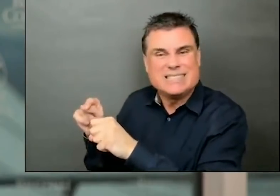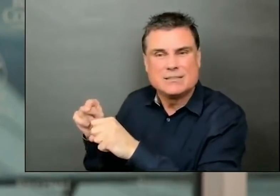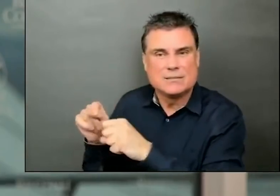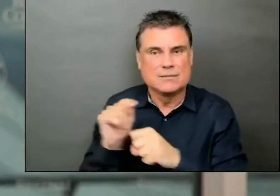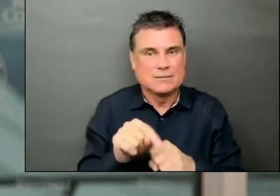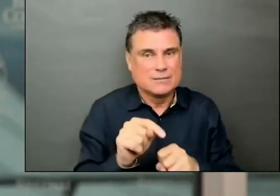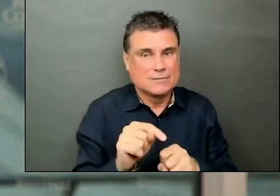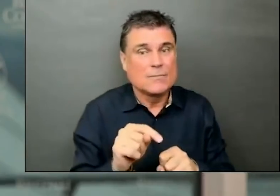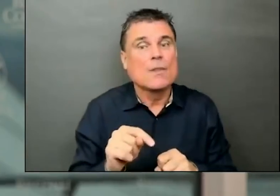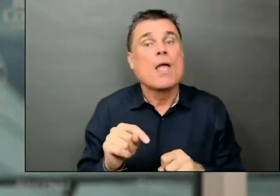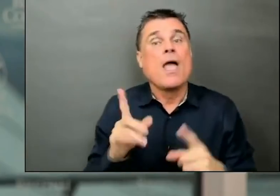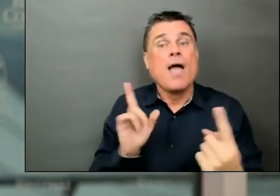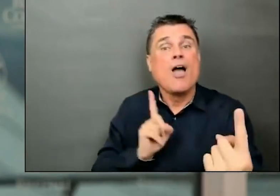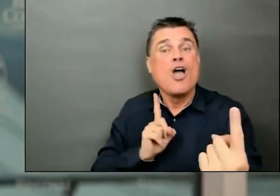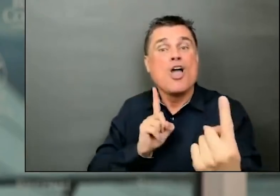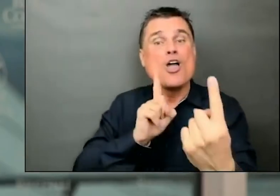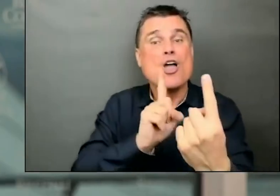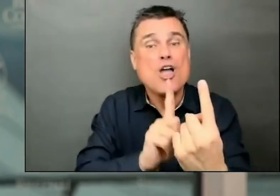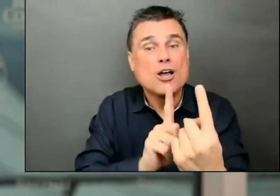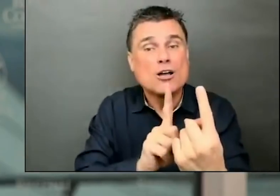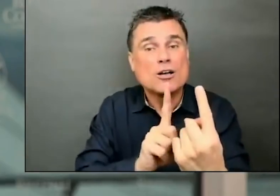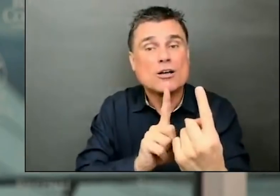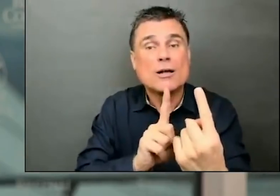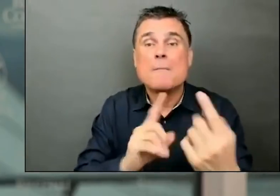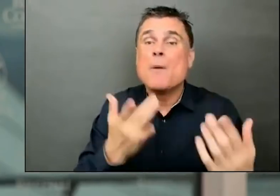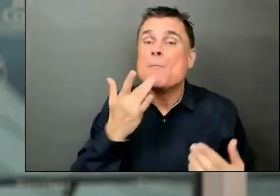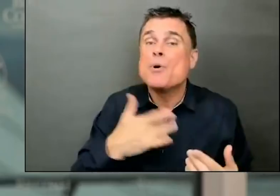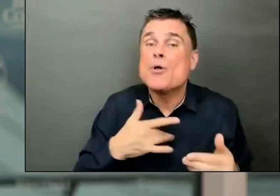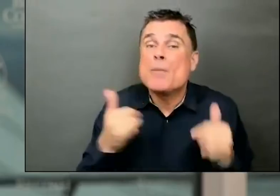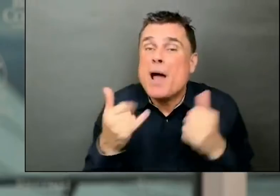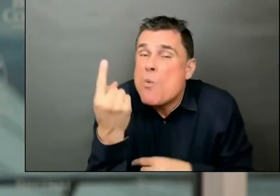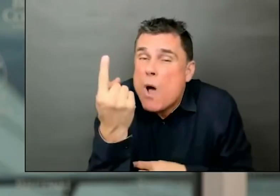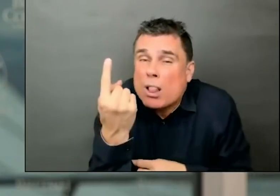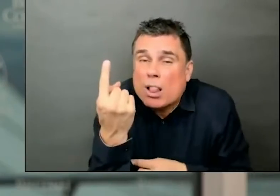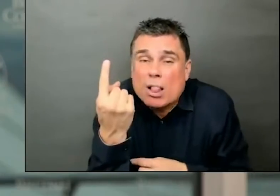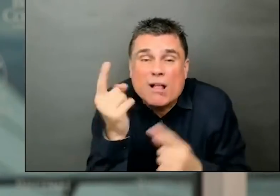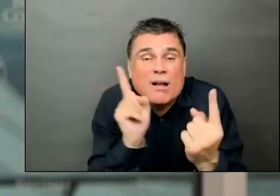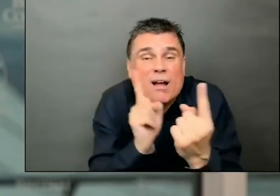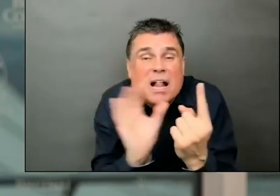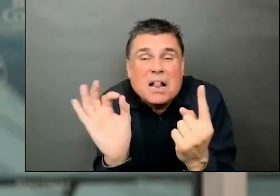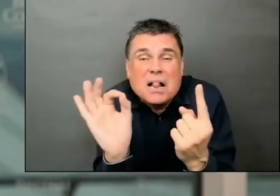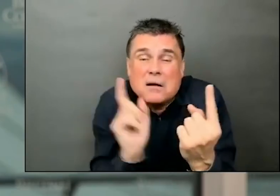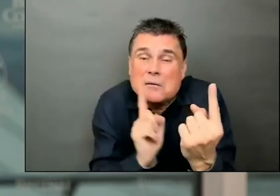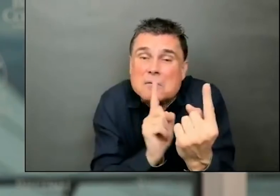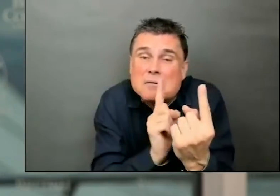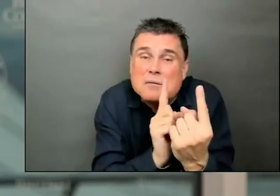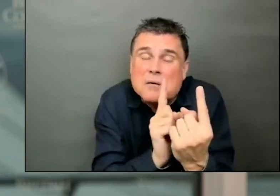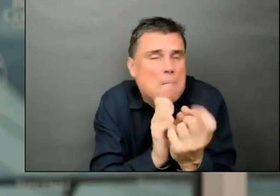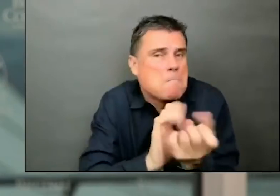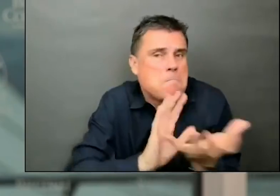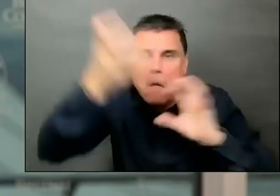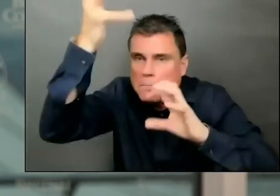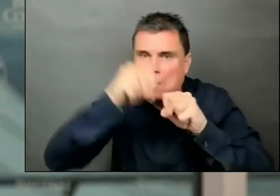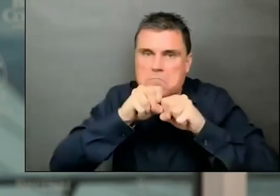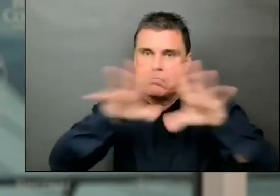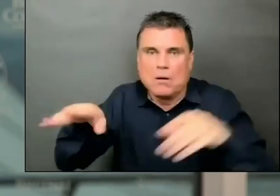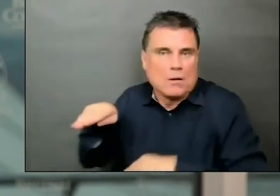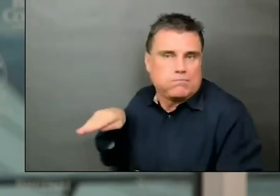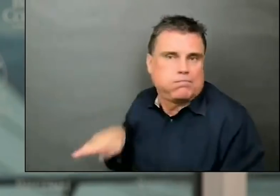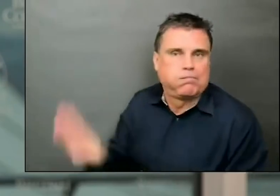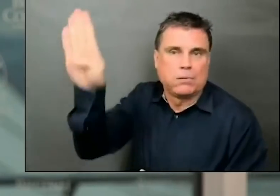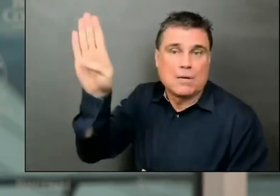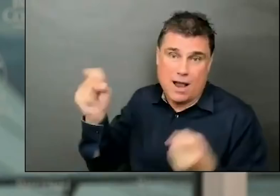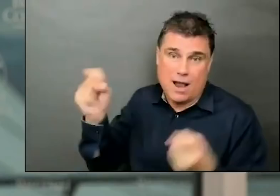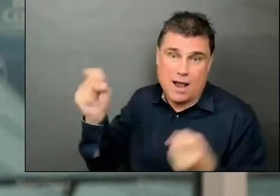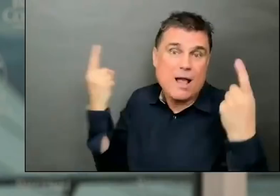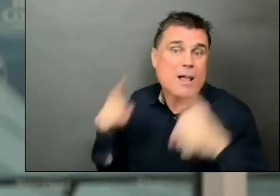communities. And communities around BC have seen this in this last few months. Places where we have not seen